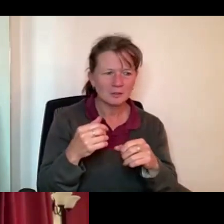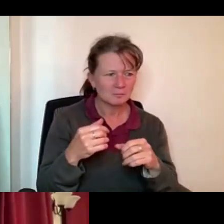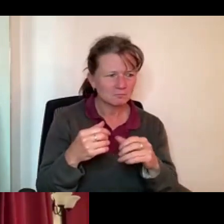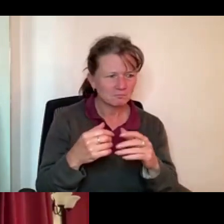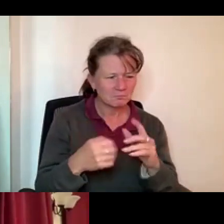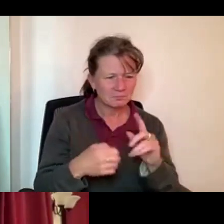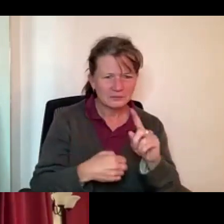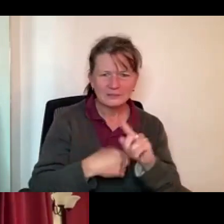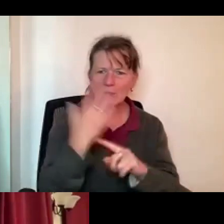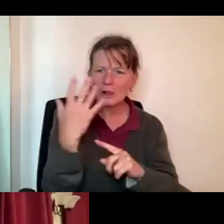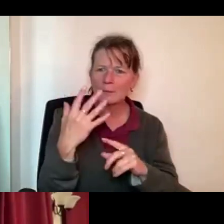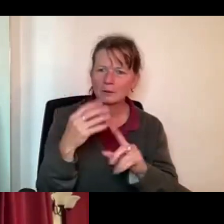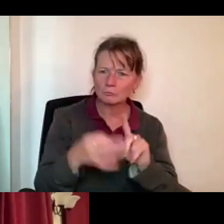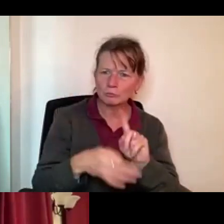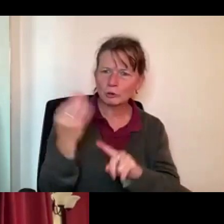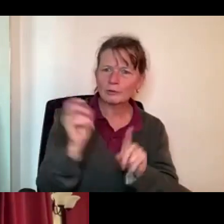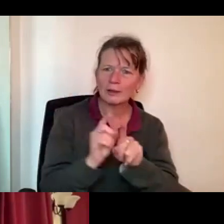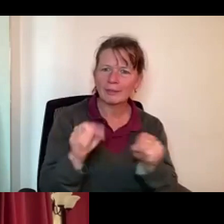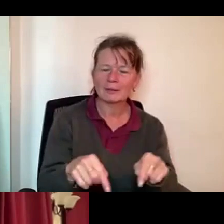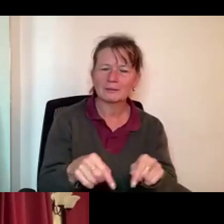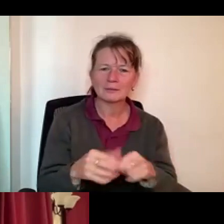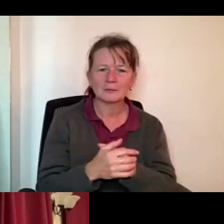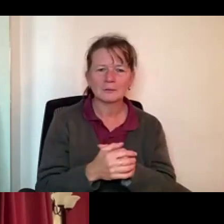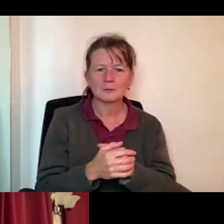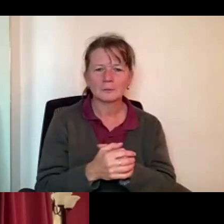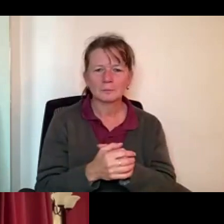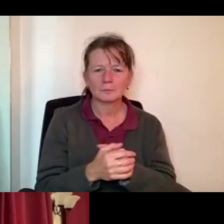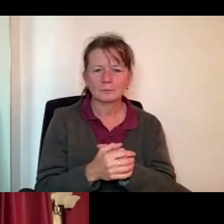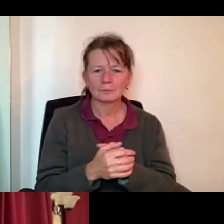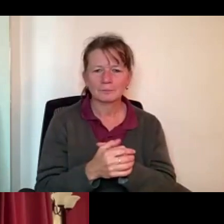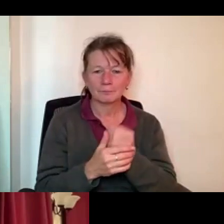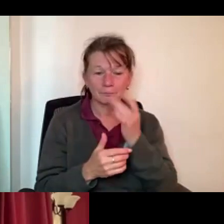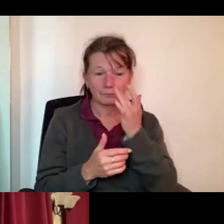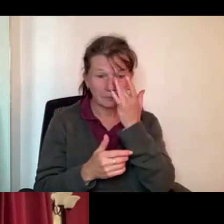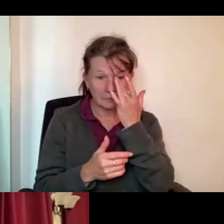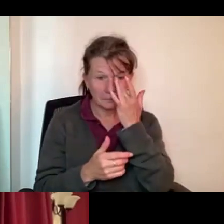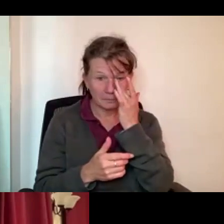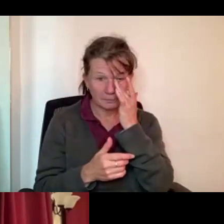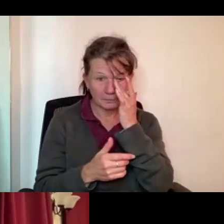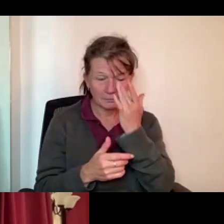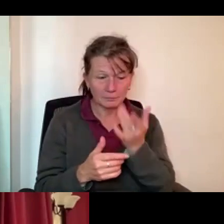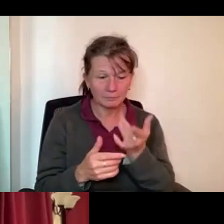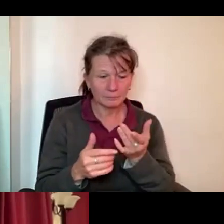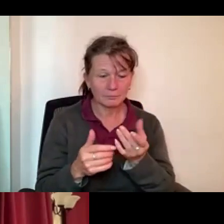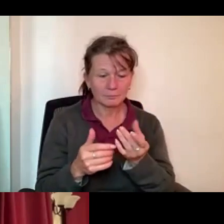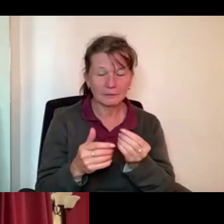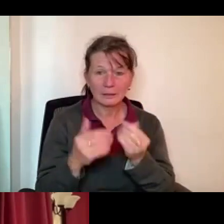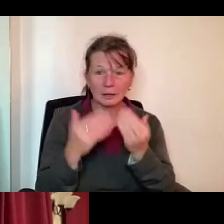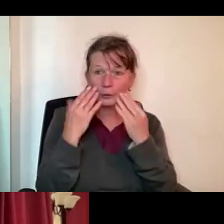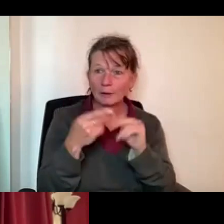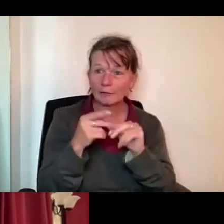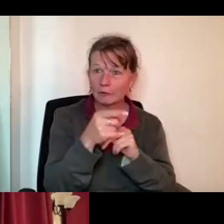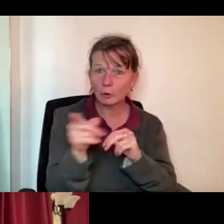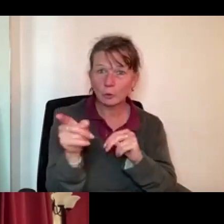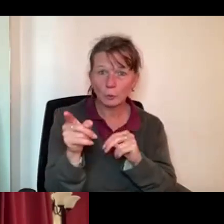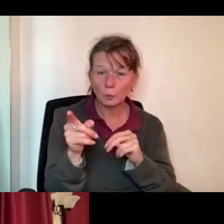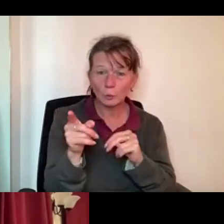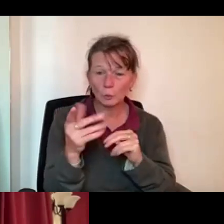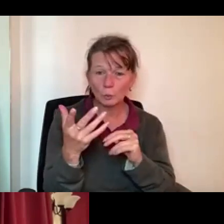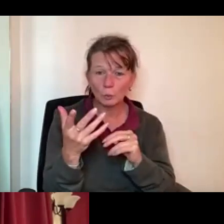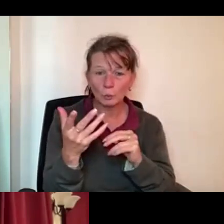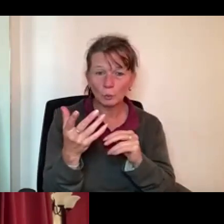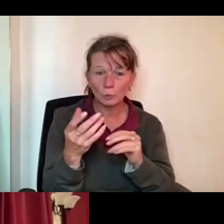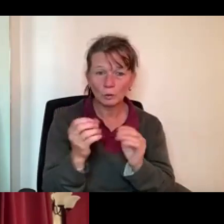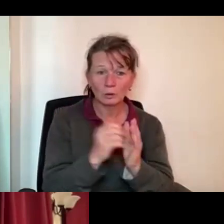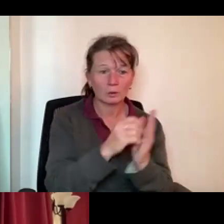Hire, and which is another one that's a good place to sort of find these calls. I don't know whether you actually put your